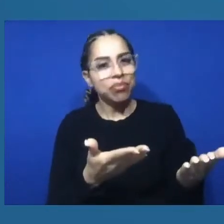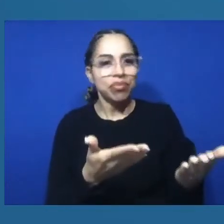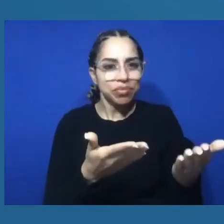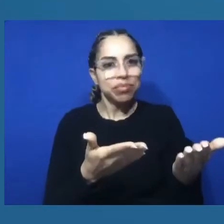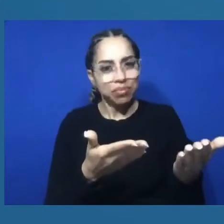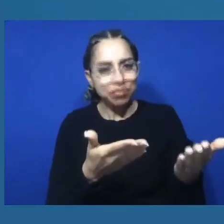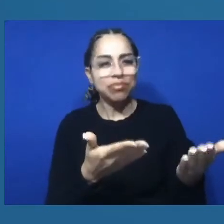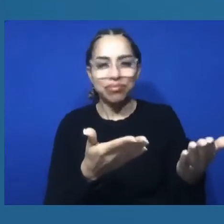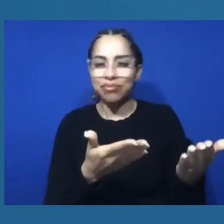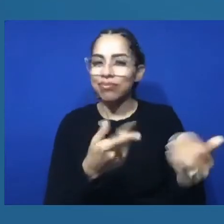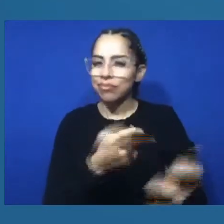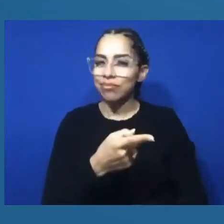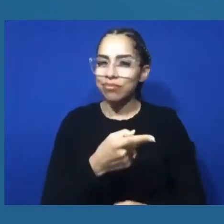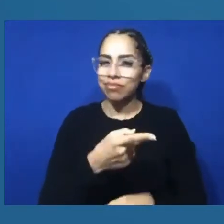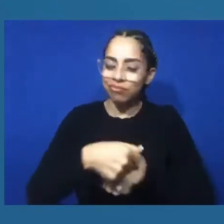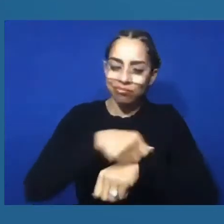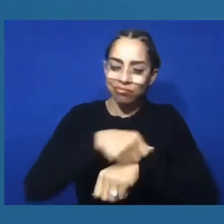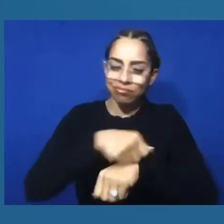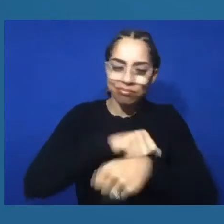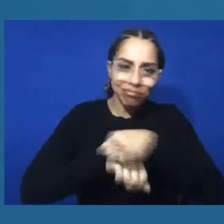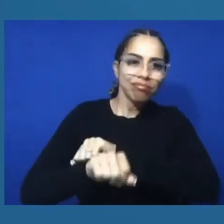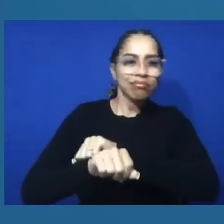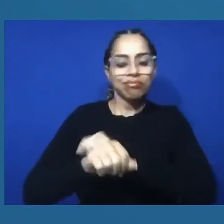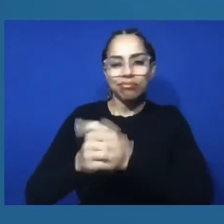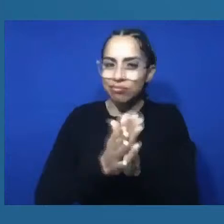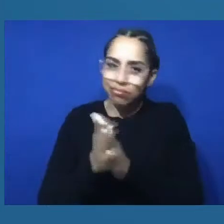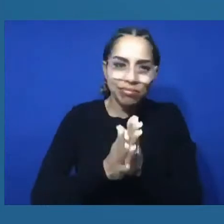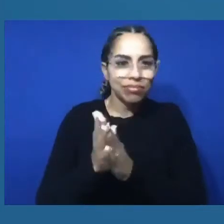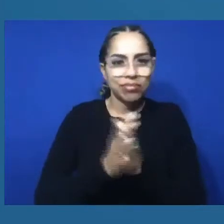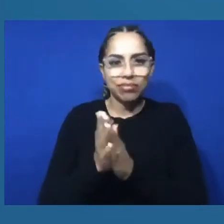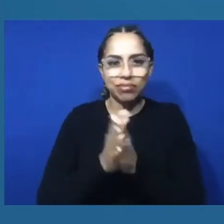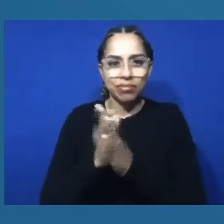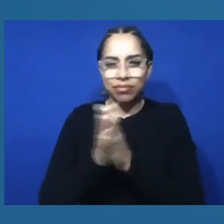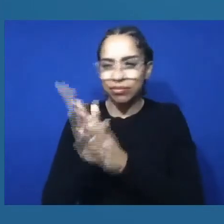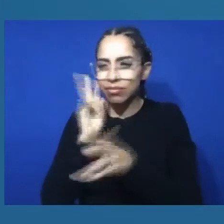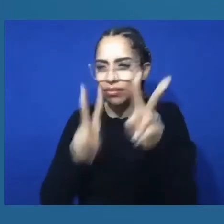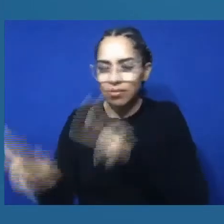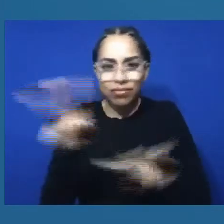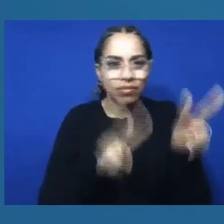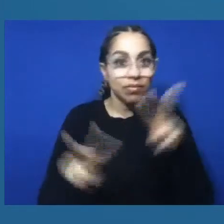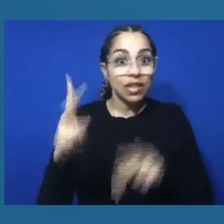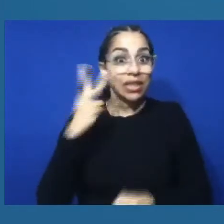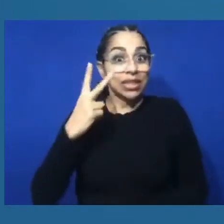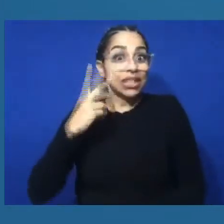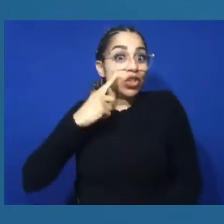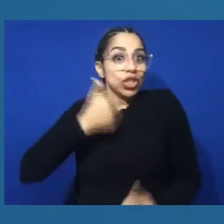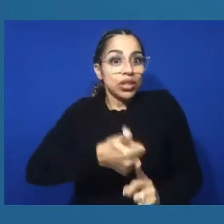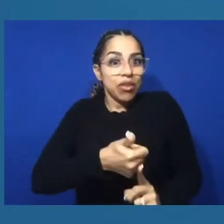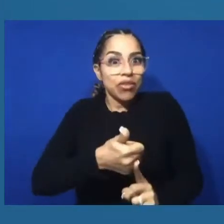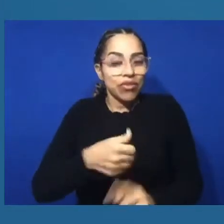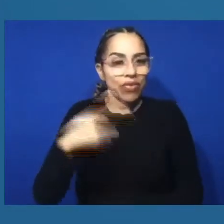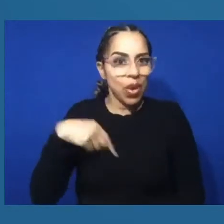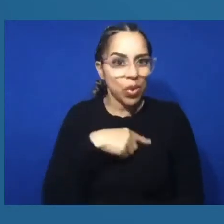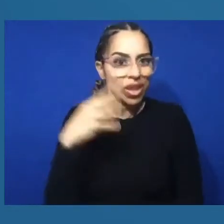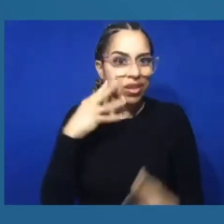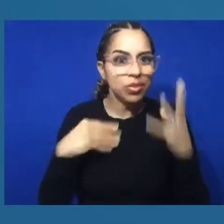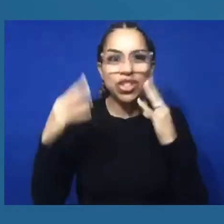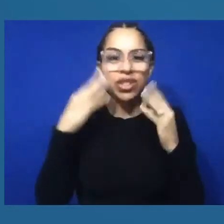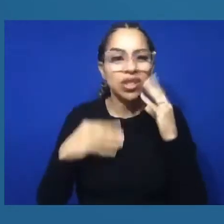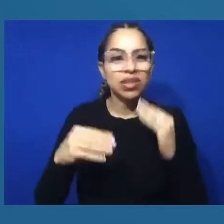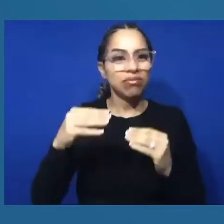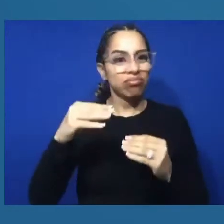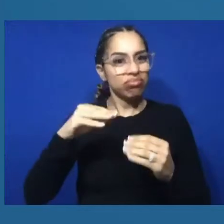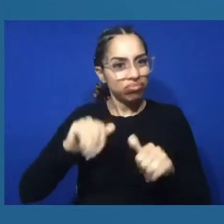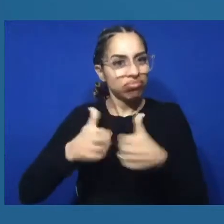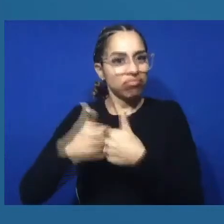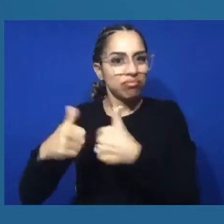real grit and to see for herself what it is that we're experiencing on a daily basis, trying to help the community, is a great